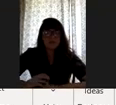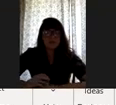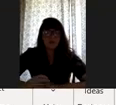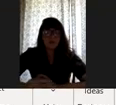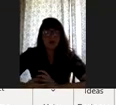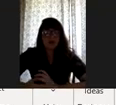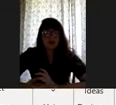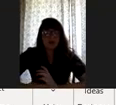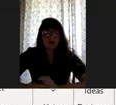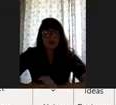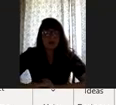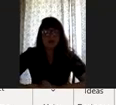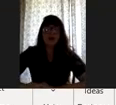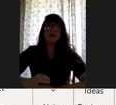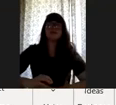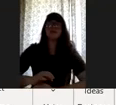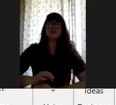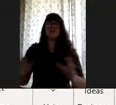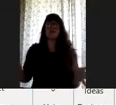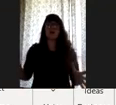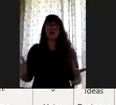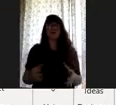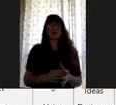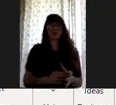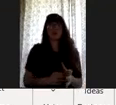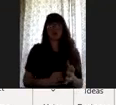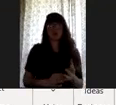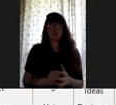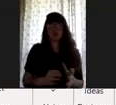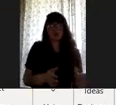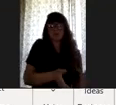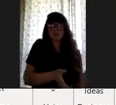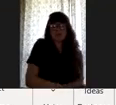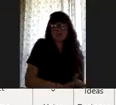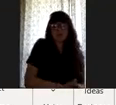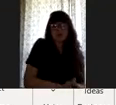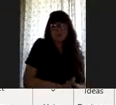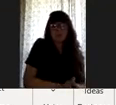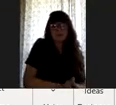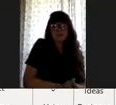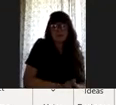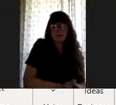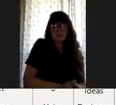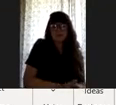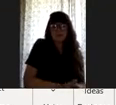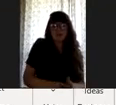position. Right, I know that's what I'm doing now. Because it almost makes you want to put it in positional. Because it's